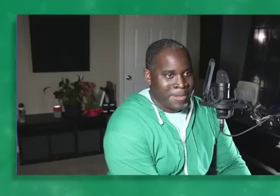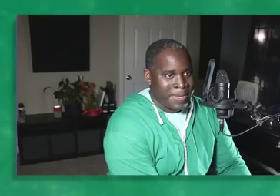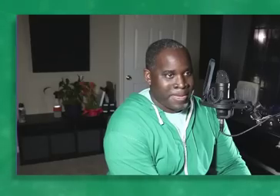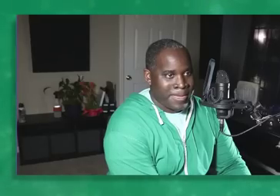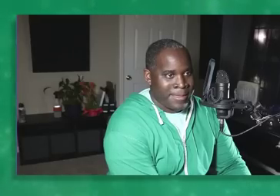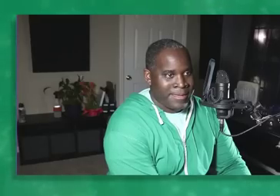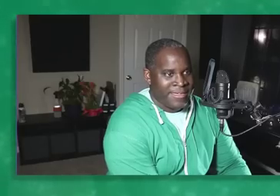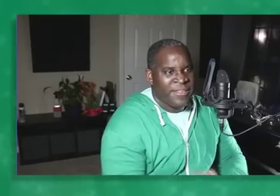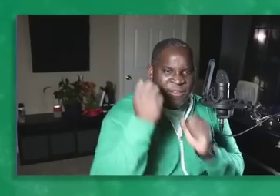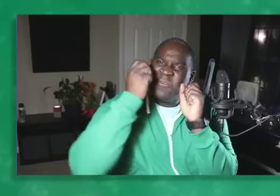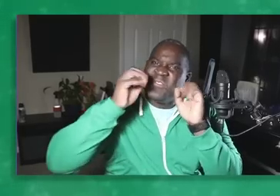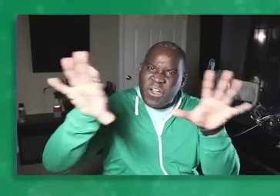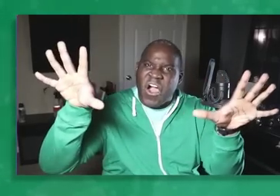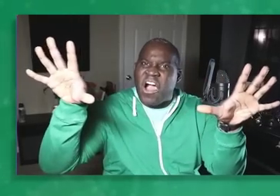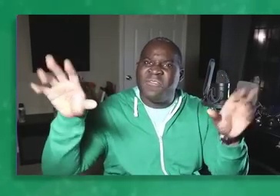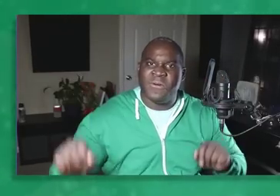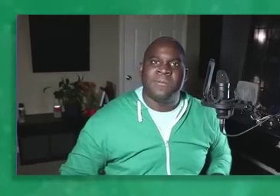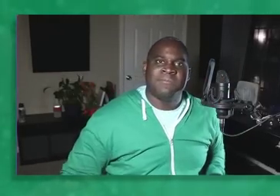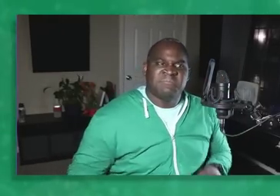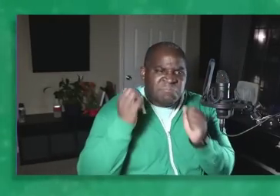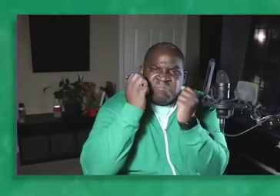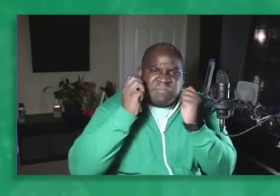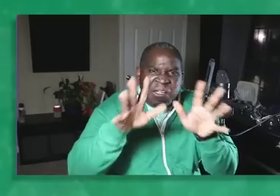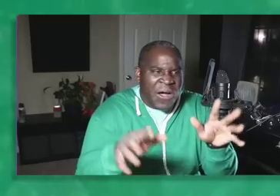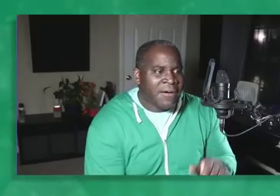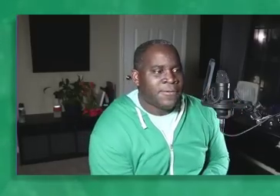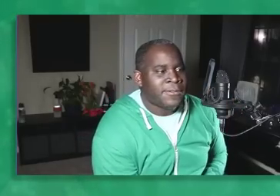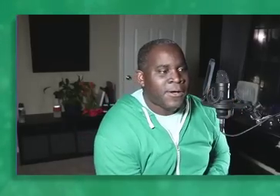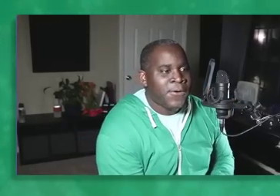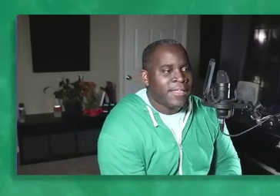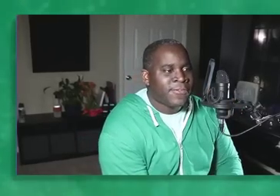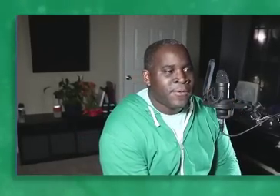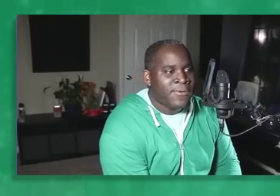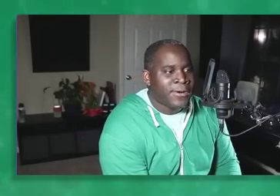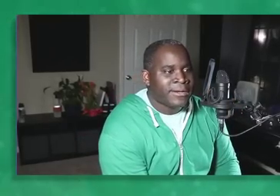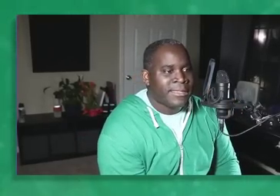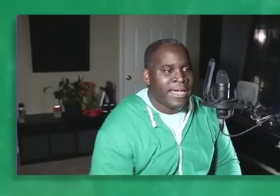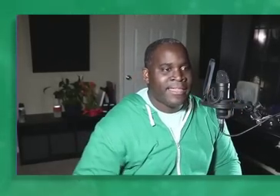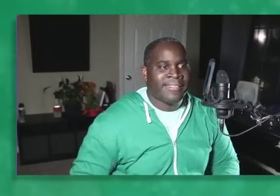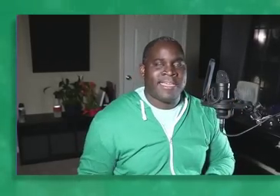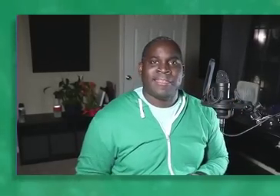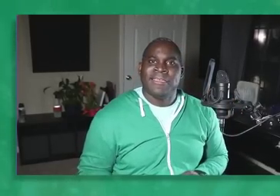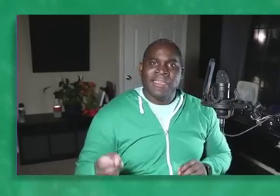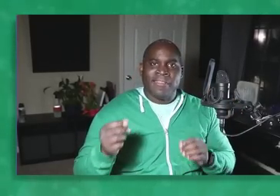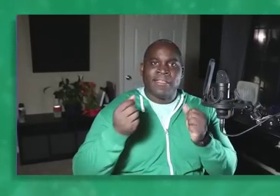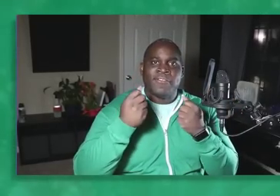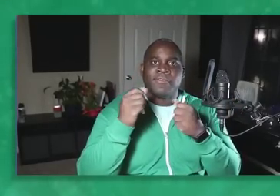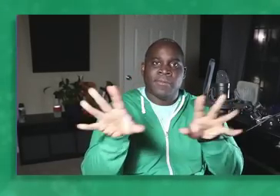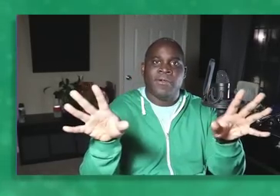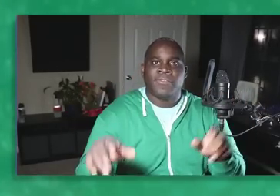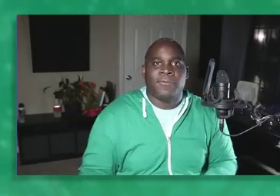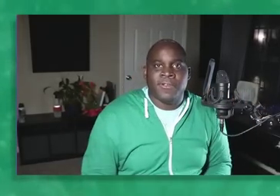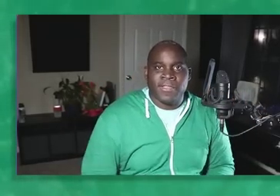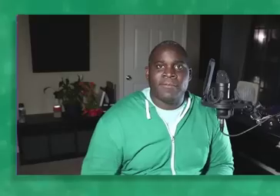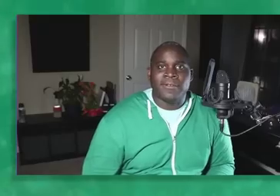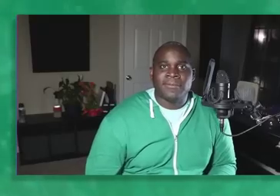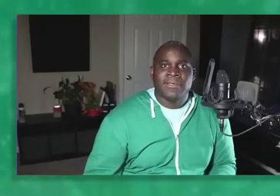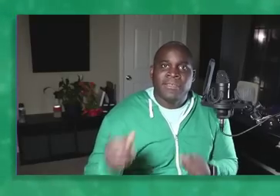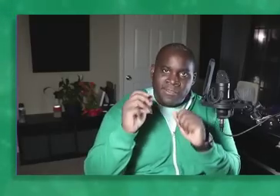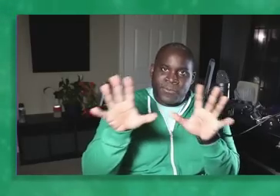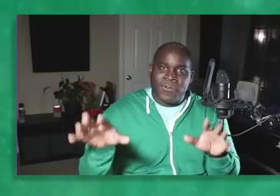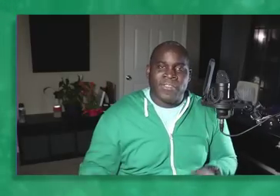elves. The worst kind. Awful. Do not bring your awful. Force to the castle. Oh, that's so important. Let me highlight that. It's not just, oh, it's the worst